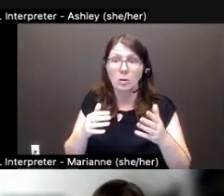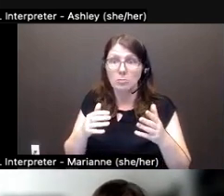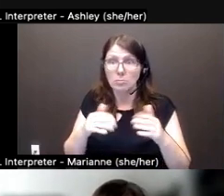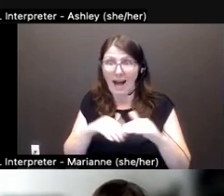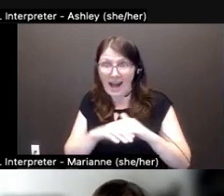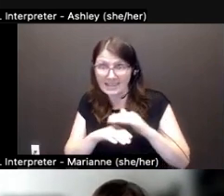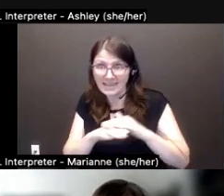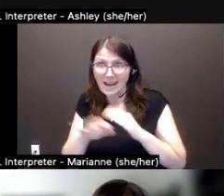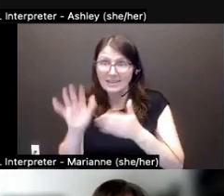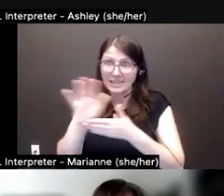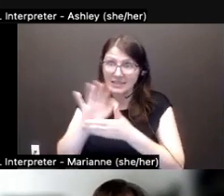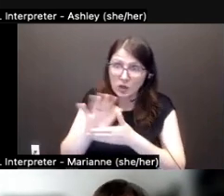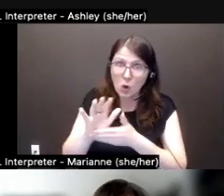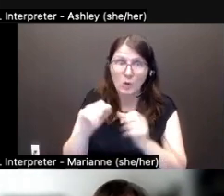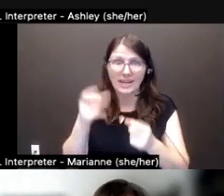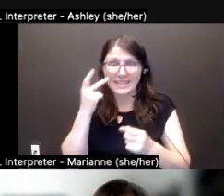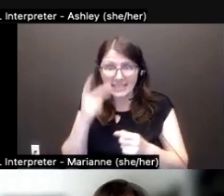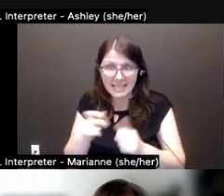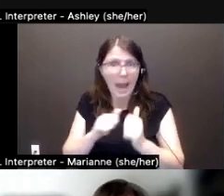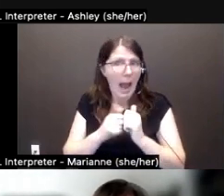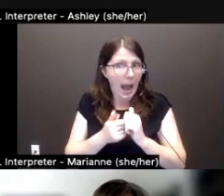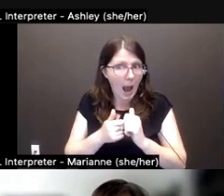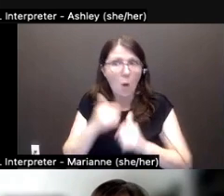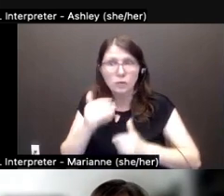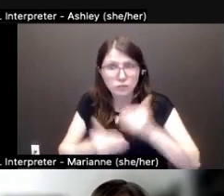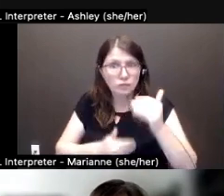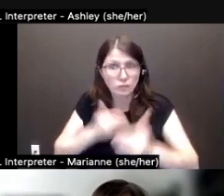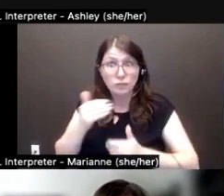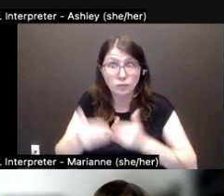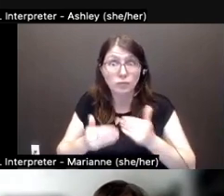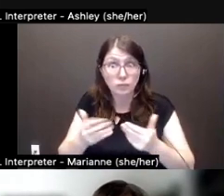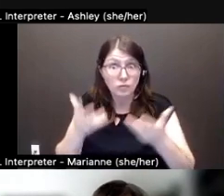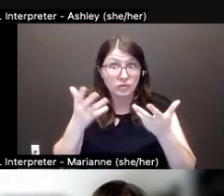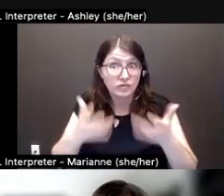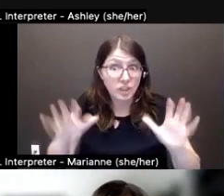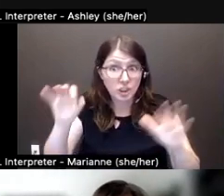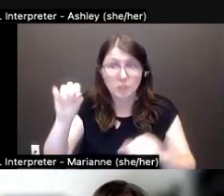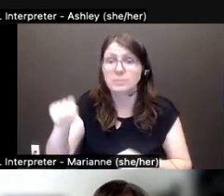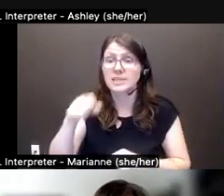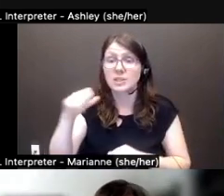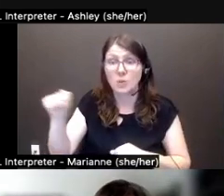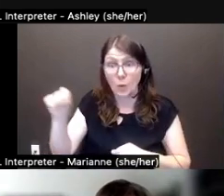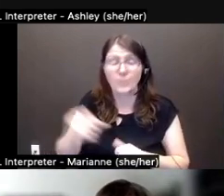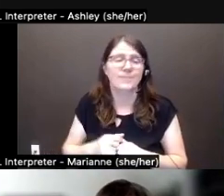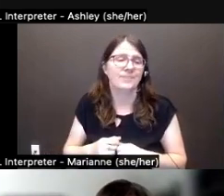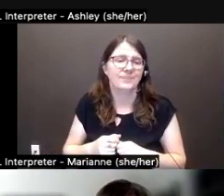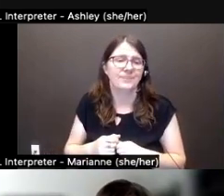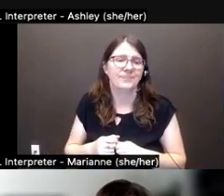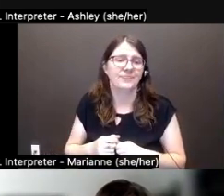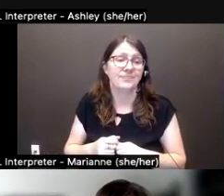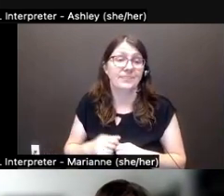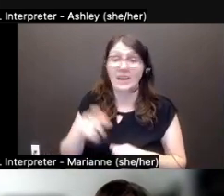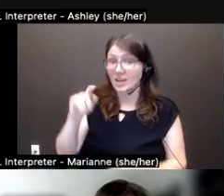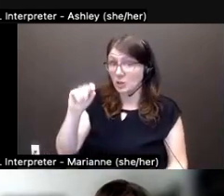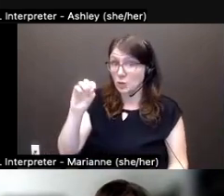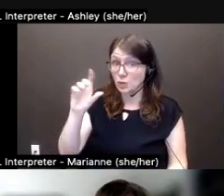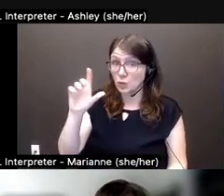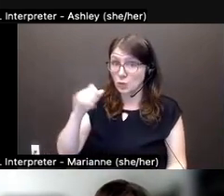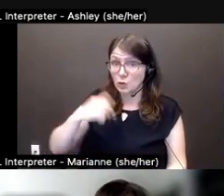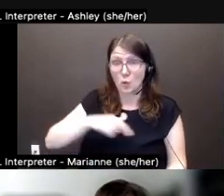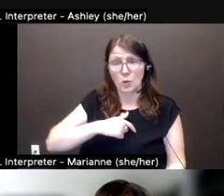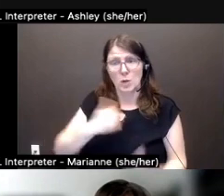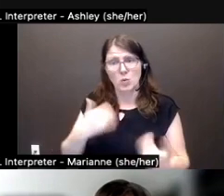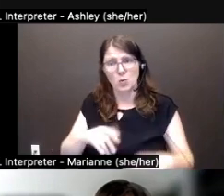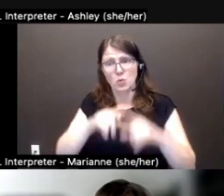of the important tools that help us to progress. Google Sheet was an important tool also that helped